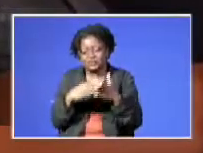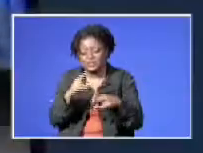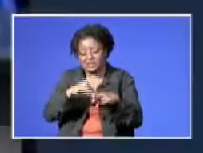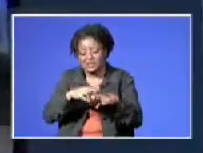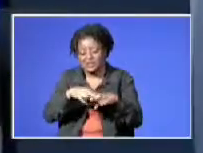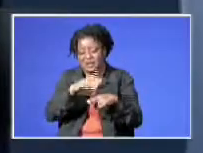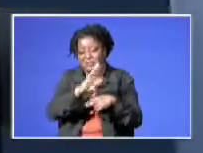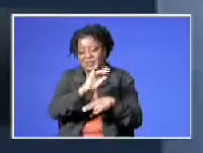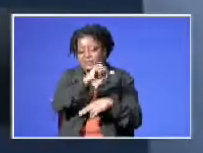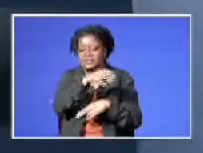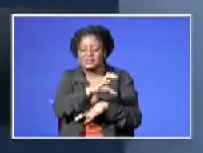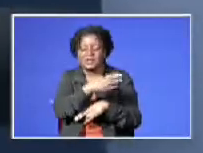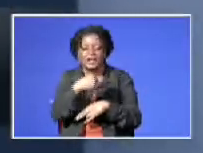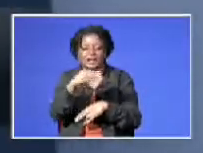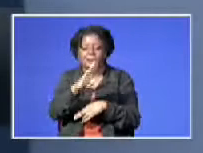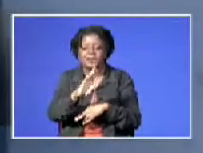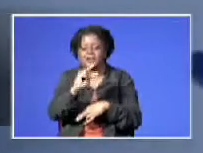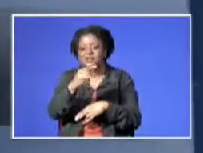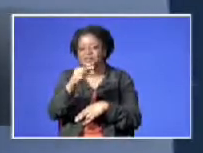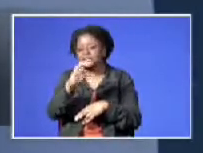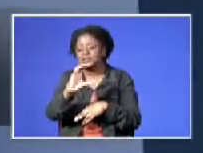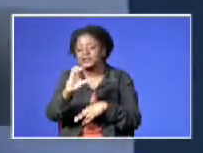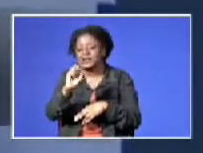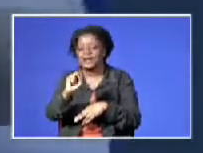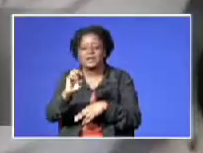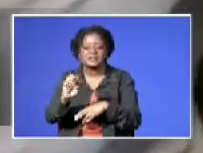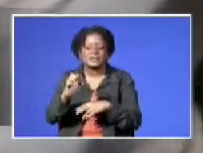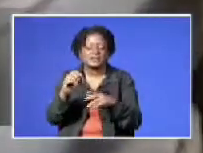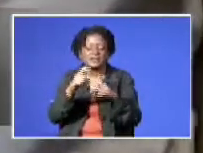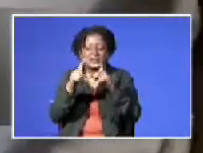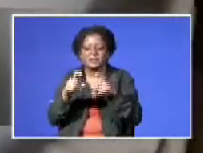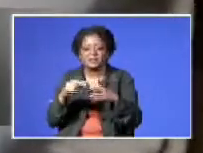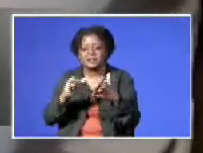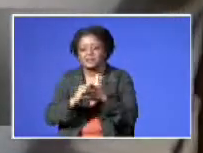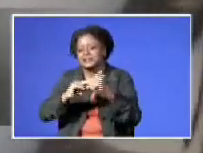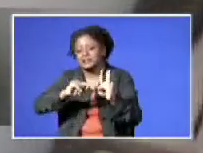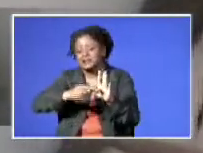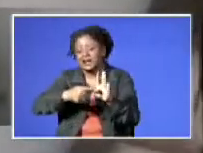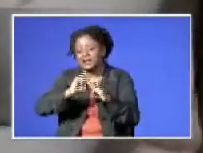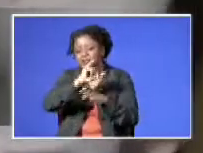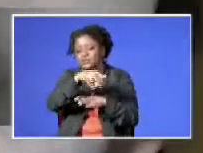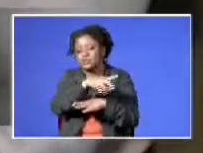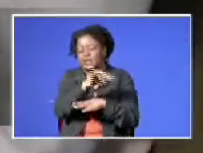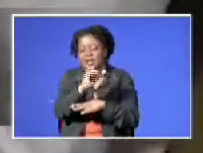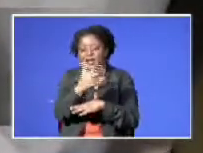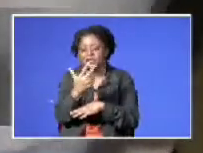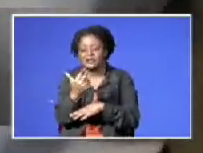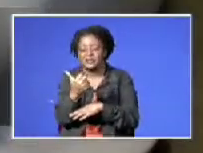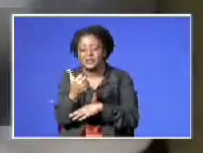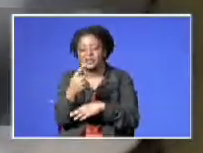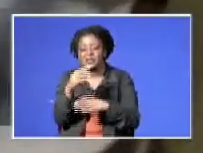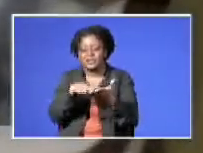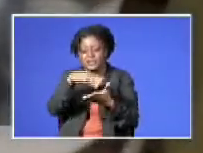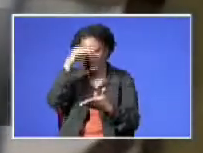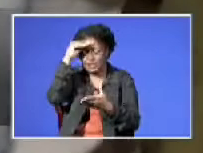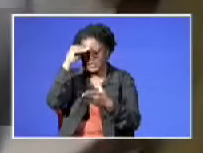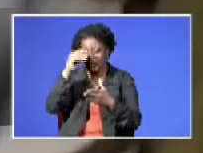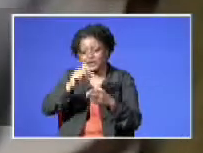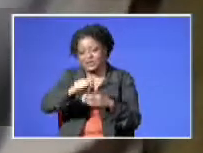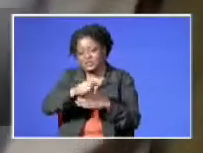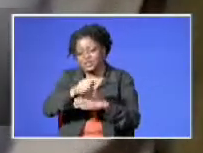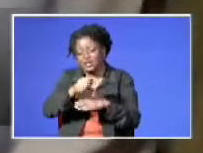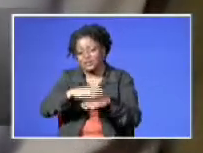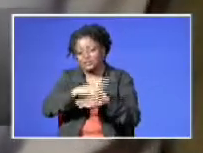B.G.C.S.E. examinations, which begin July 13th. The Bahamas Learning Channel's schedule has been restructured to accommodate these